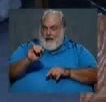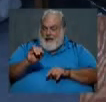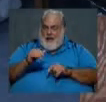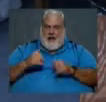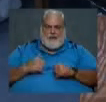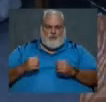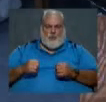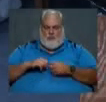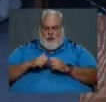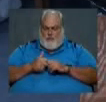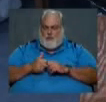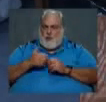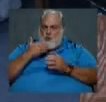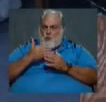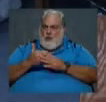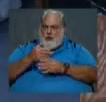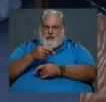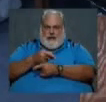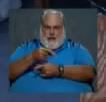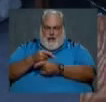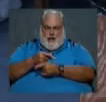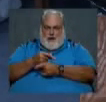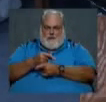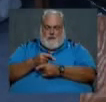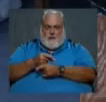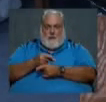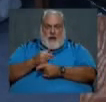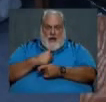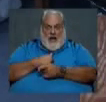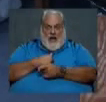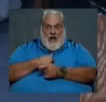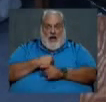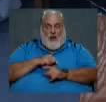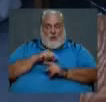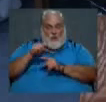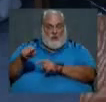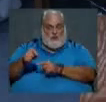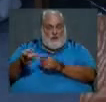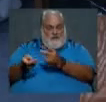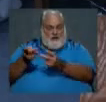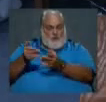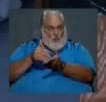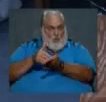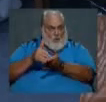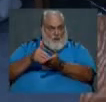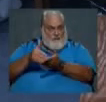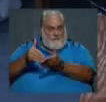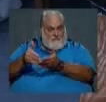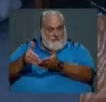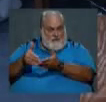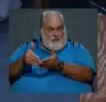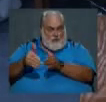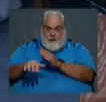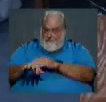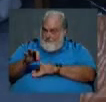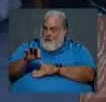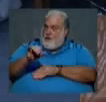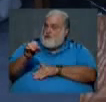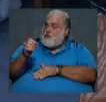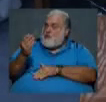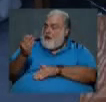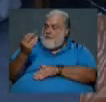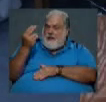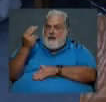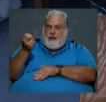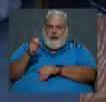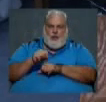didn't have any issues. He was well taken care of. Now, I was there a lot, We actually got him a job. He worked